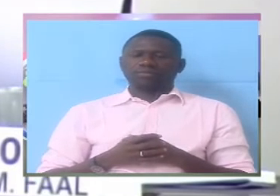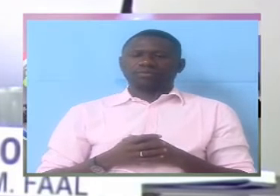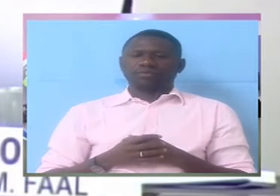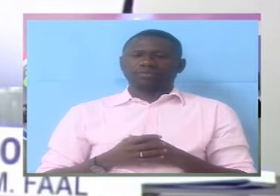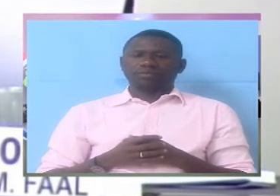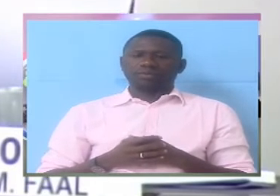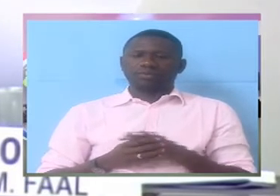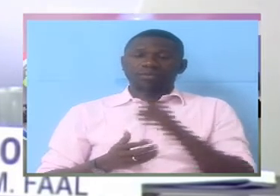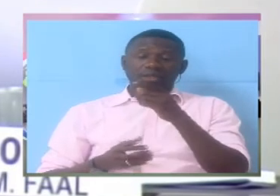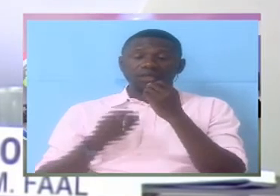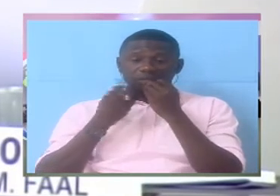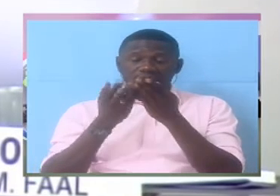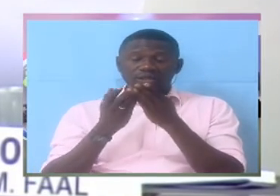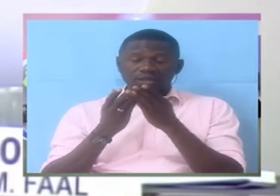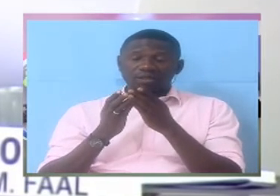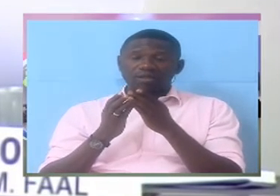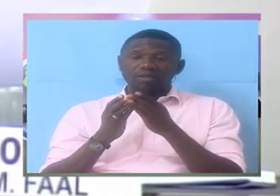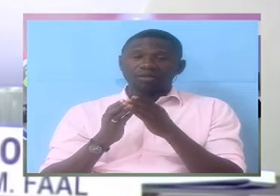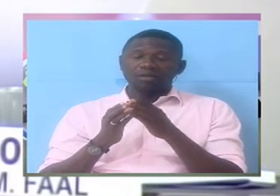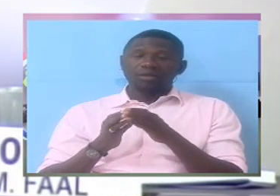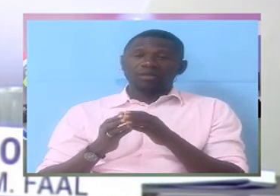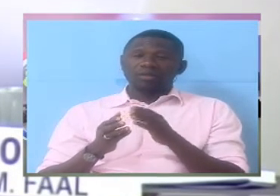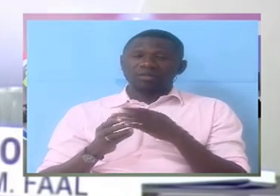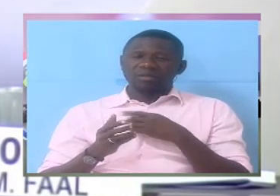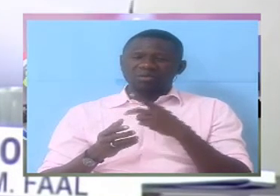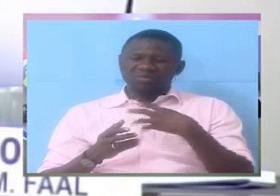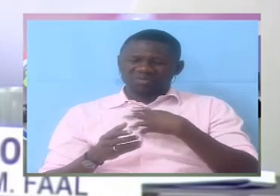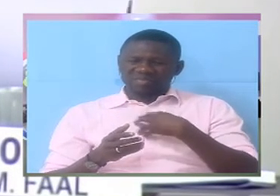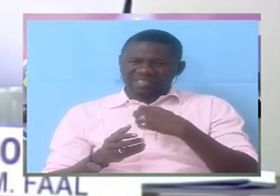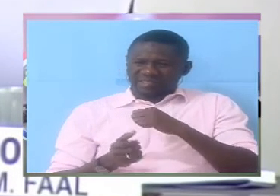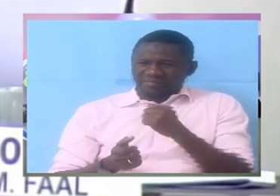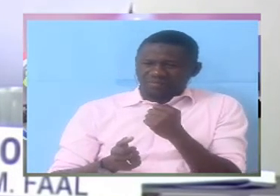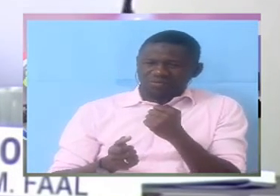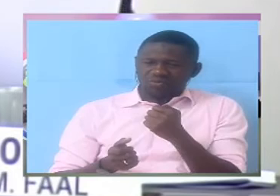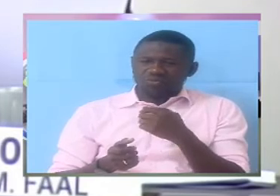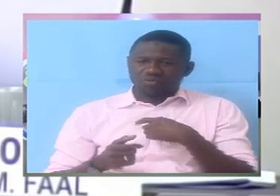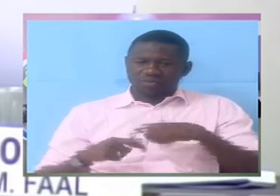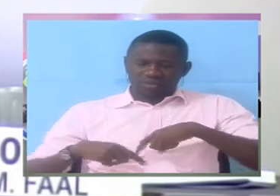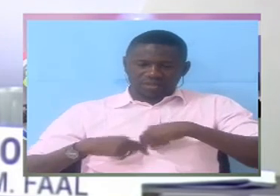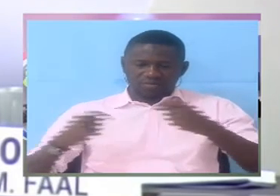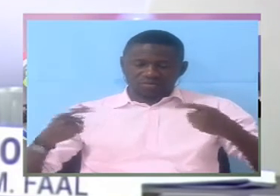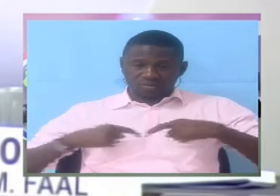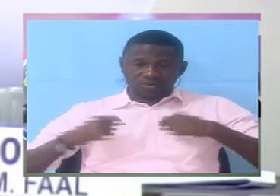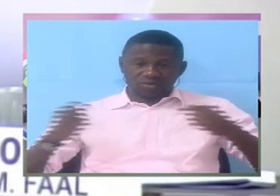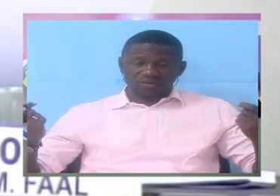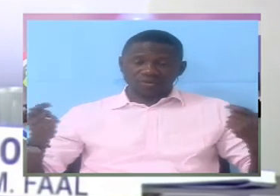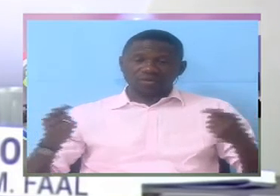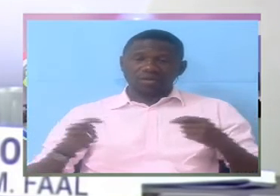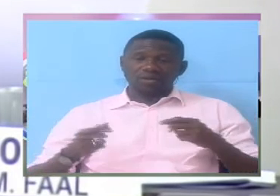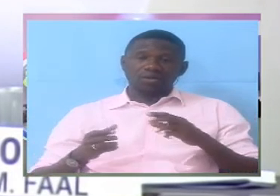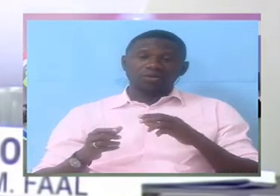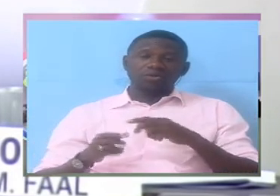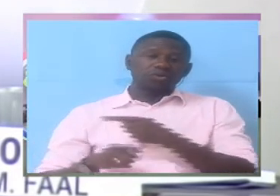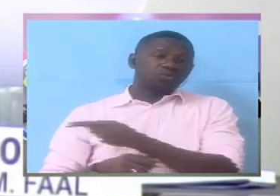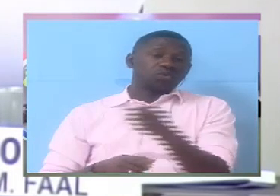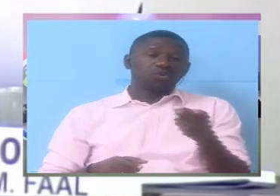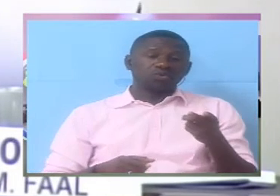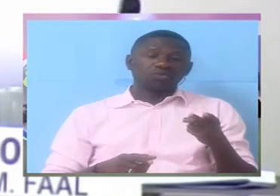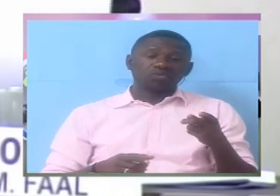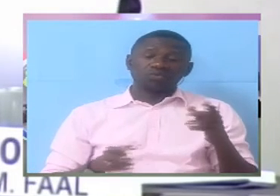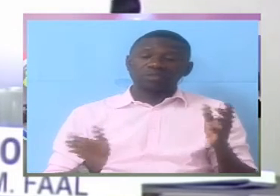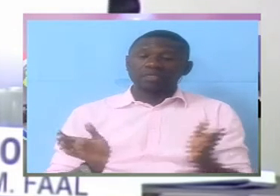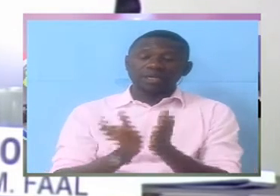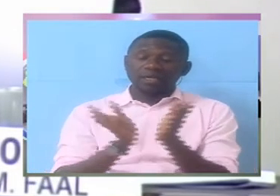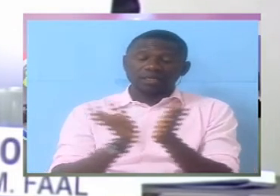He said he was reluctant to remove his clothes, and those gathered there rushed on him and